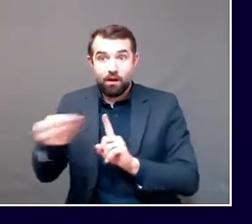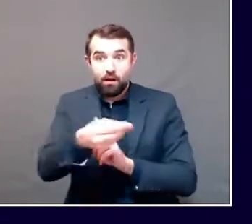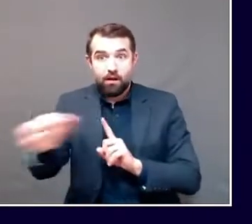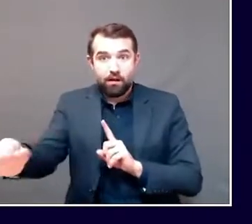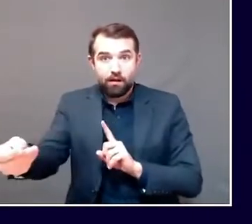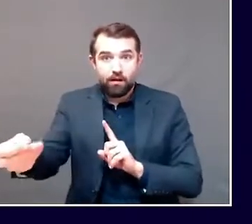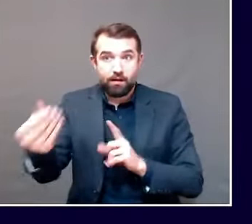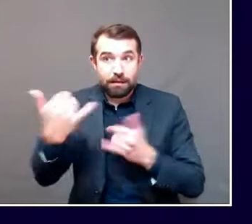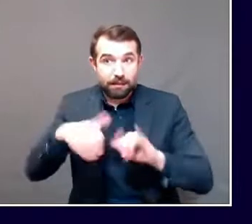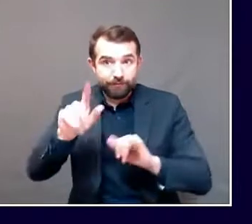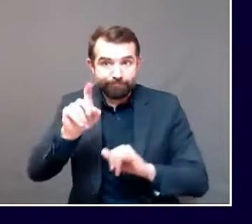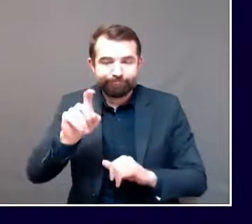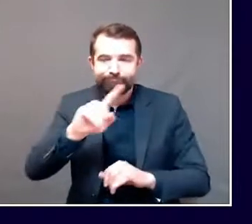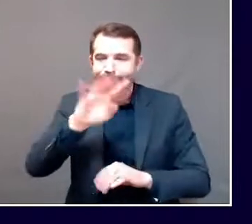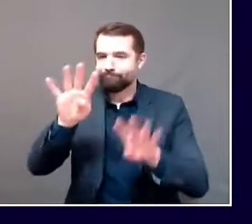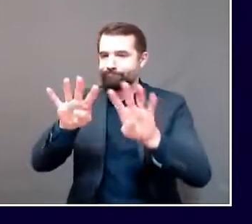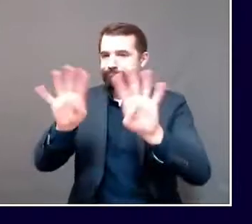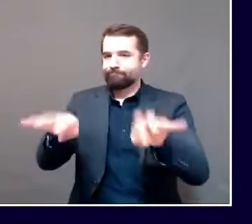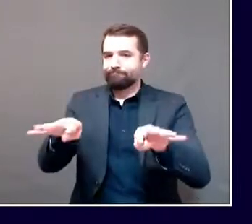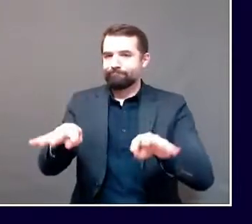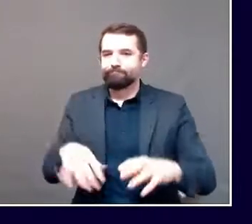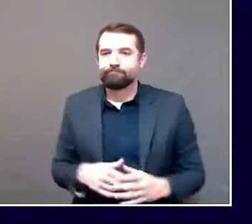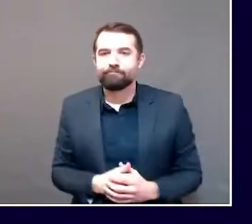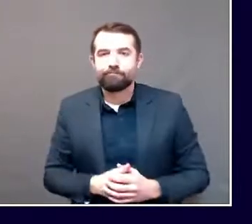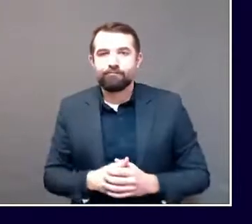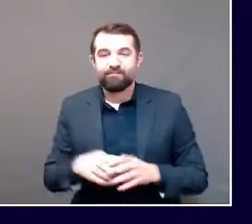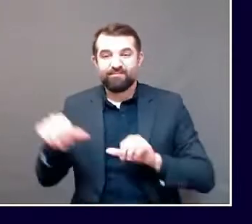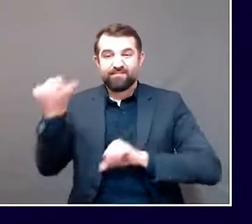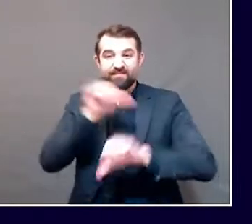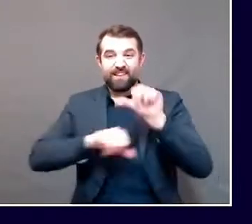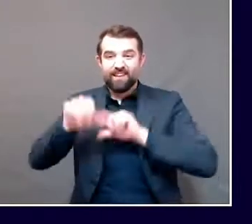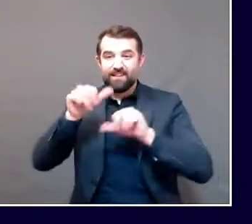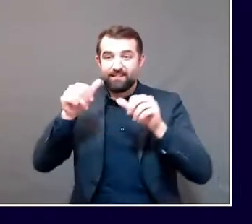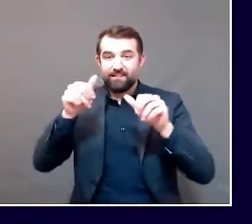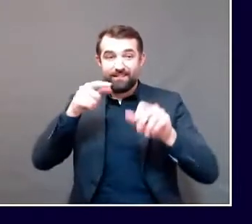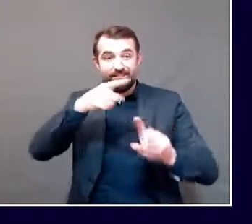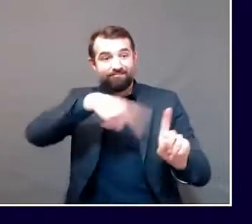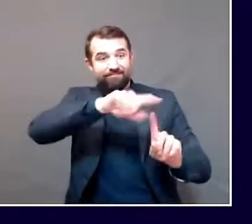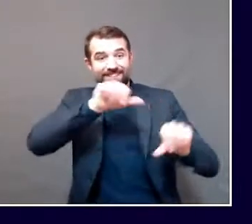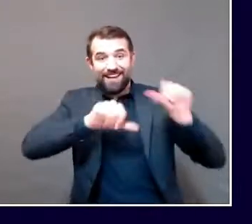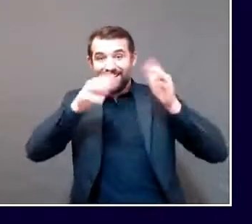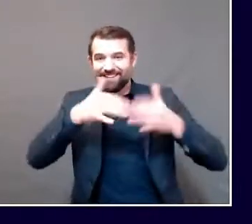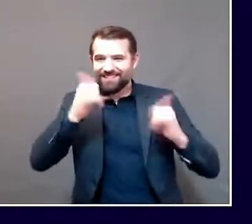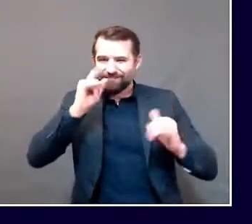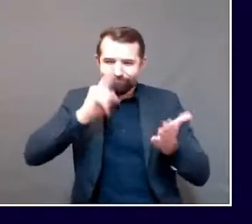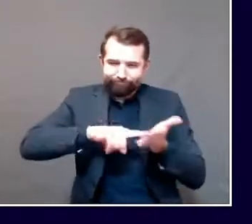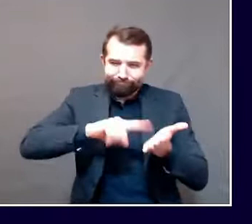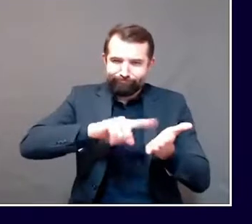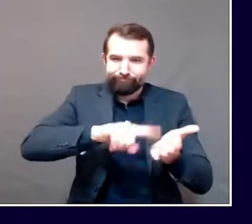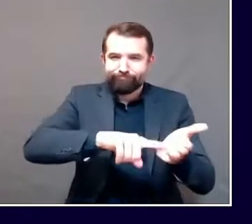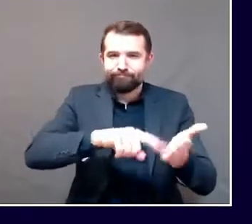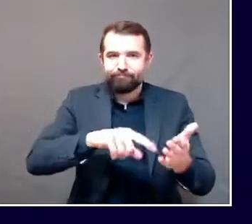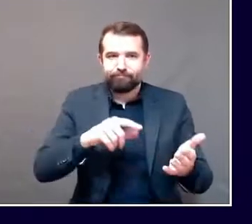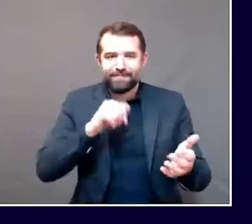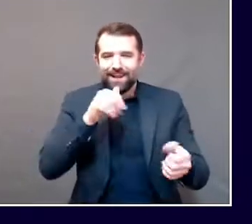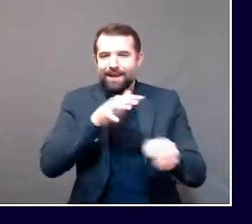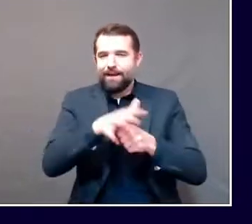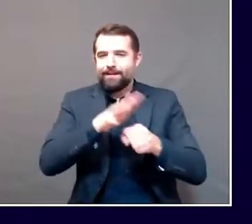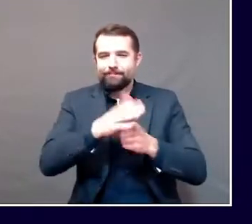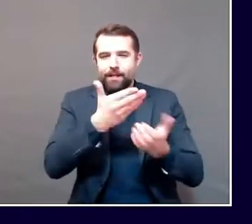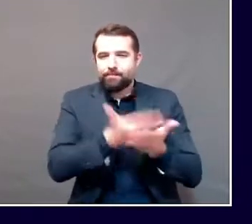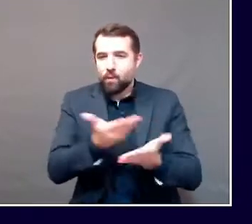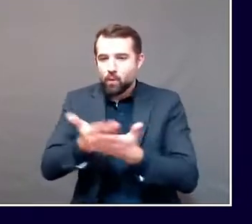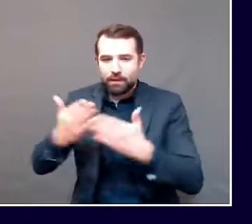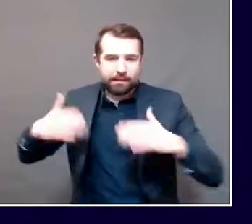open scientific question. We're hopeful, but right now we don't have the data upon which to base any policy changes. Thank